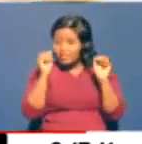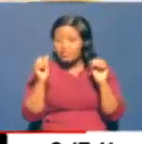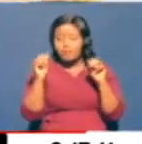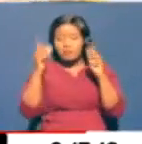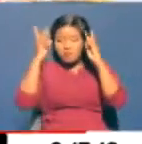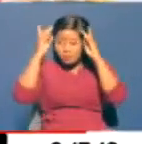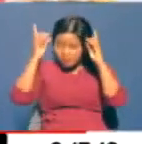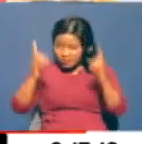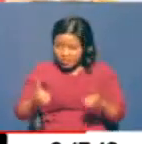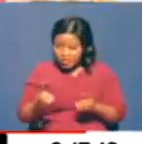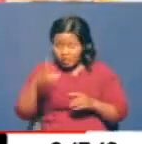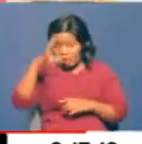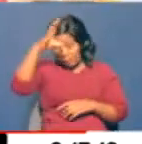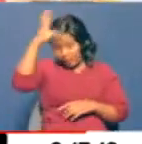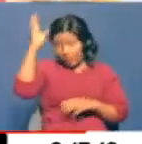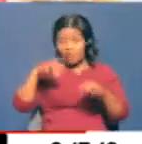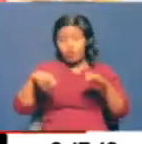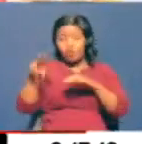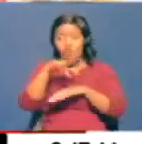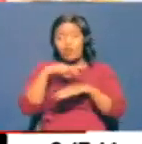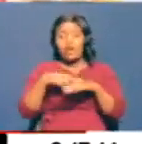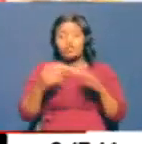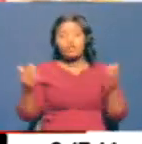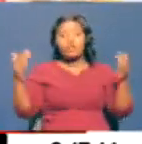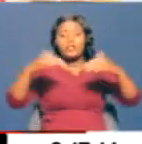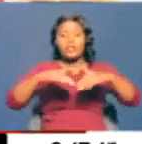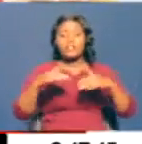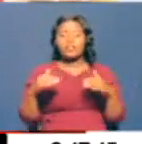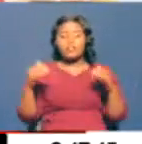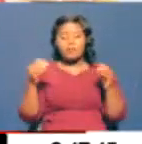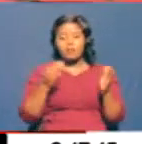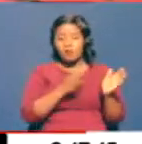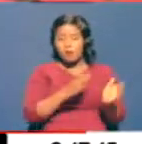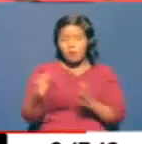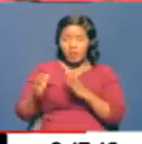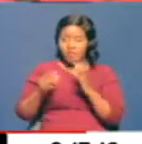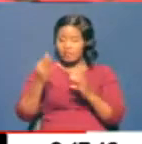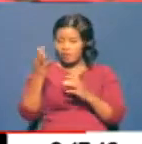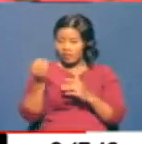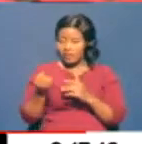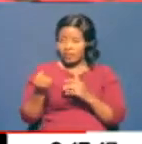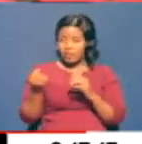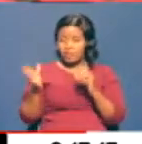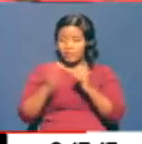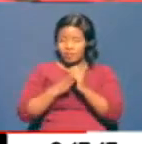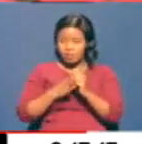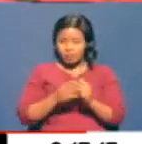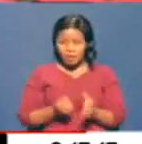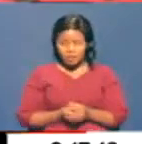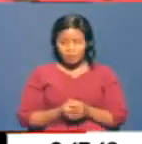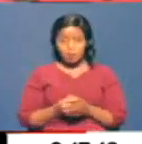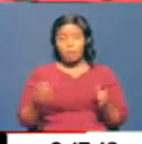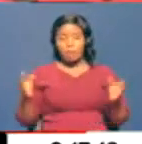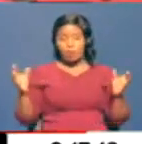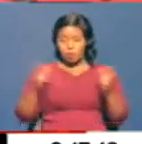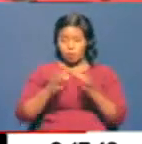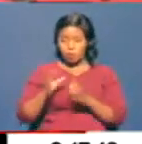by the KANU National Delegates Conference scheduled for the 30th of September. Delegates wataitwa